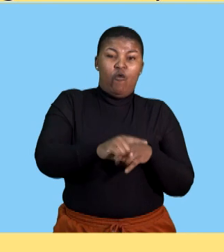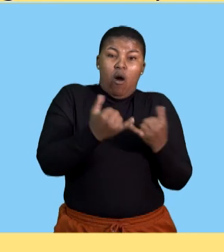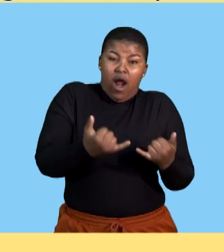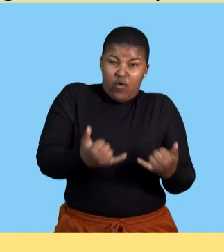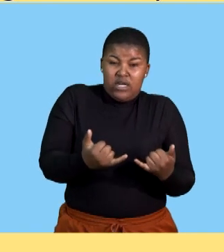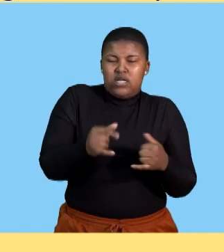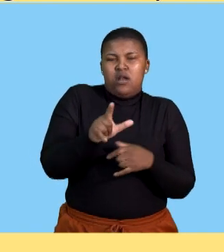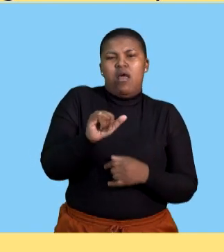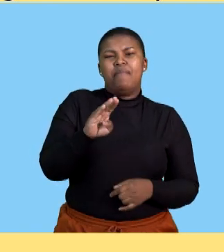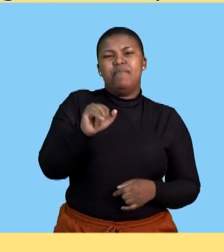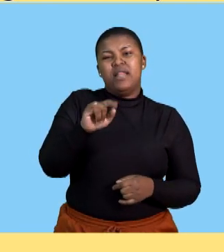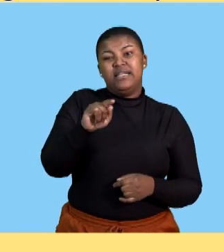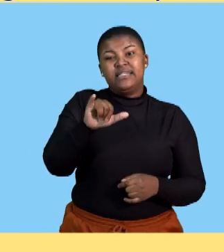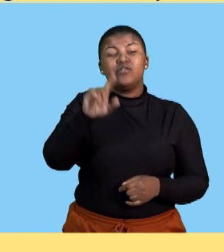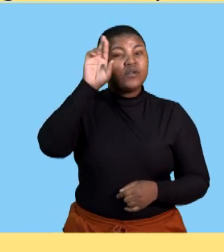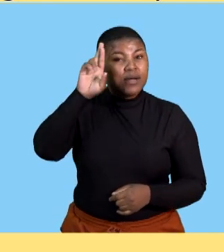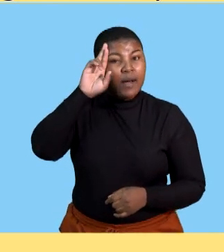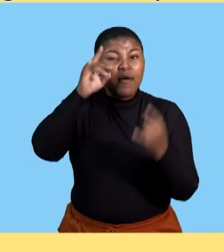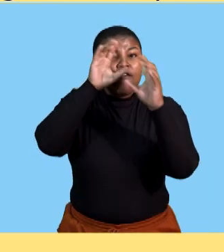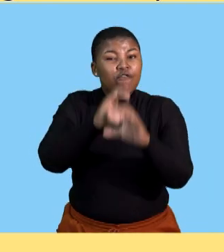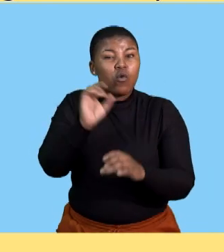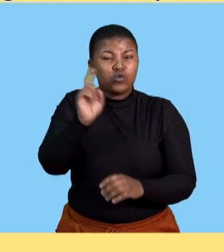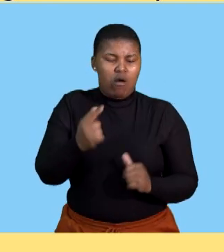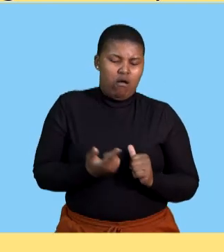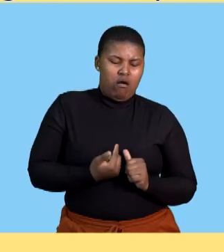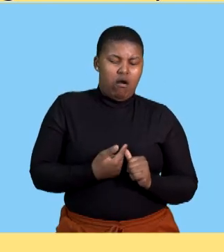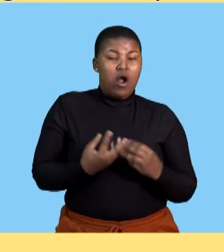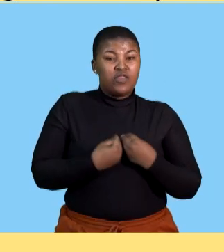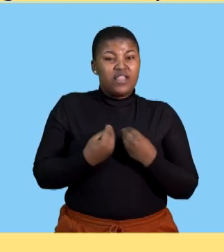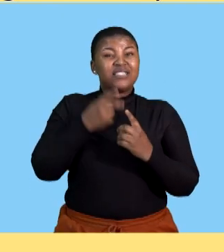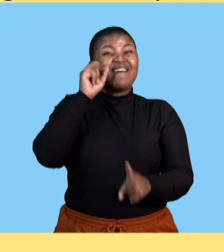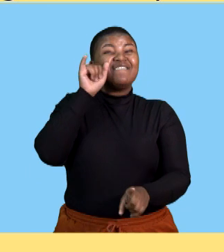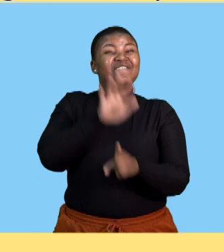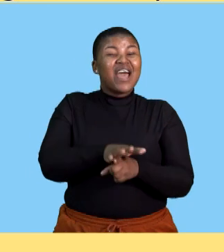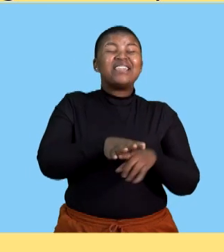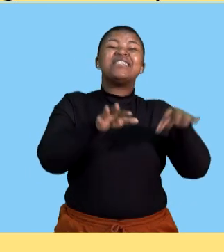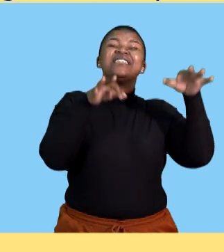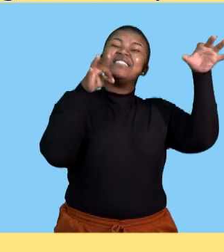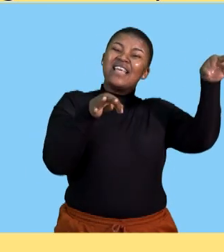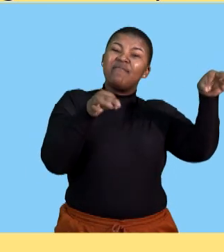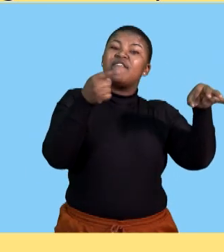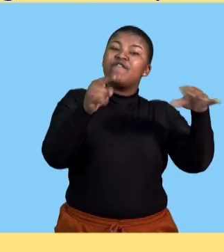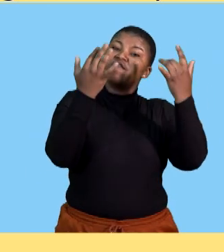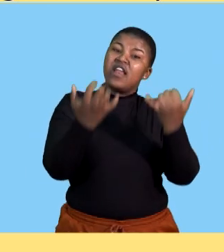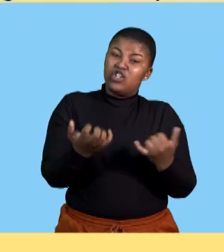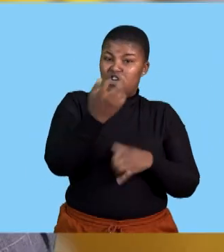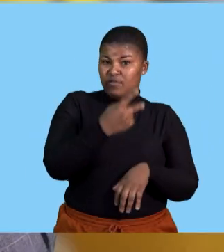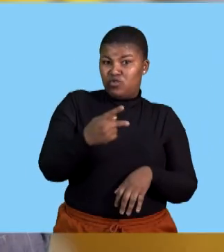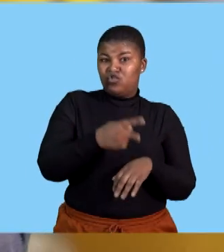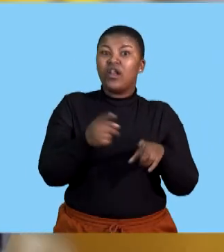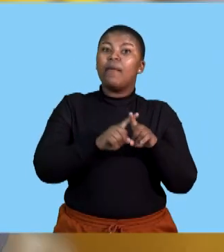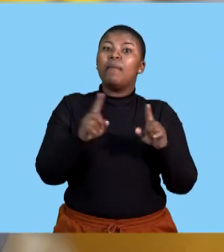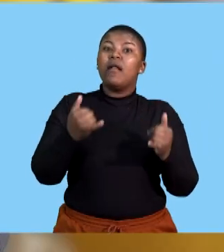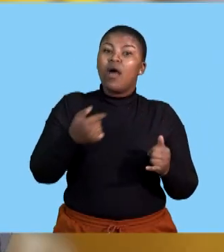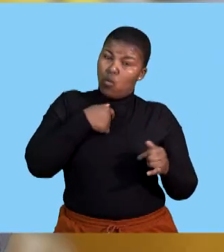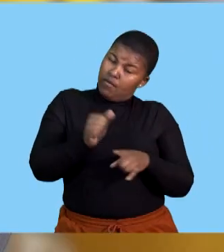current liabilities. Remember, the focus is to do calculations that affect the statement of financial position. But